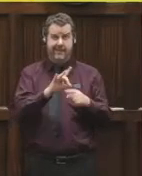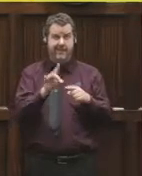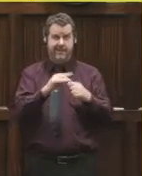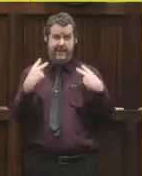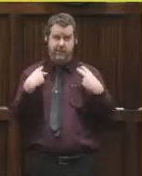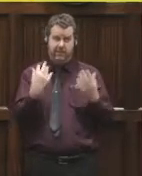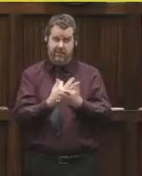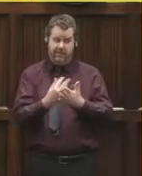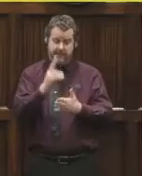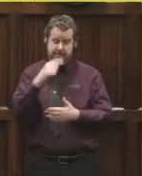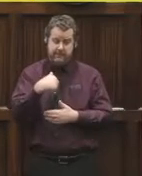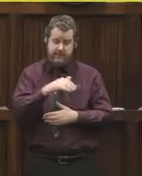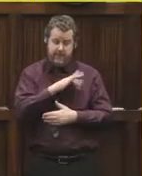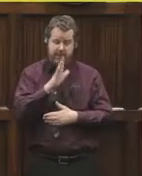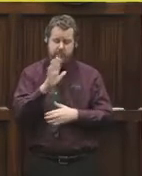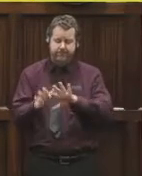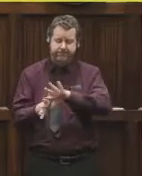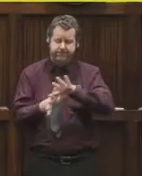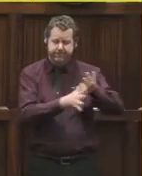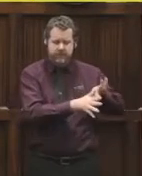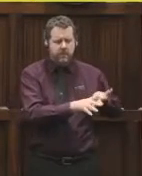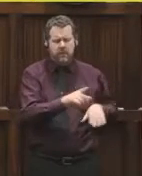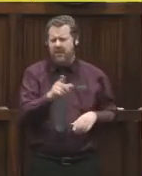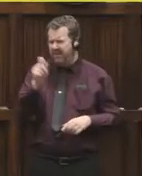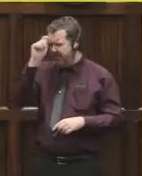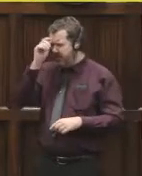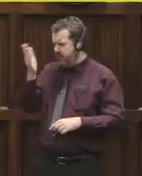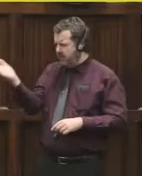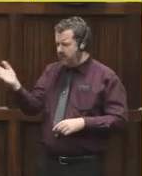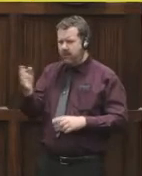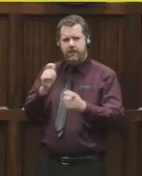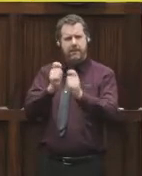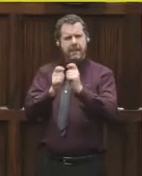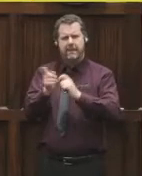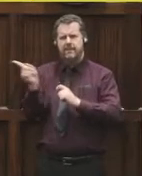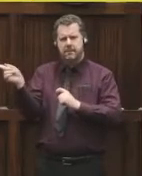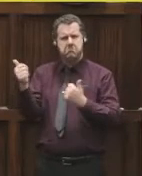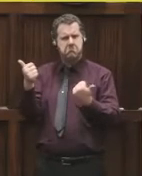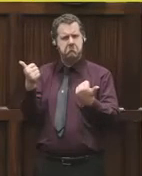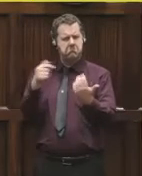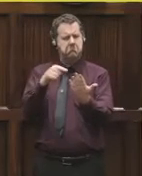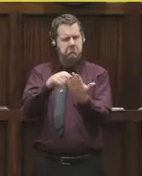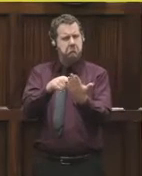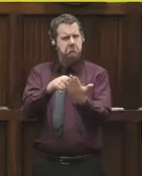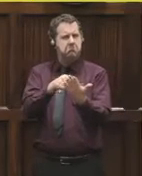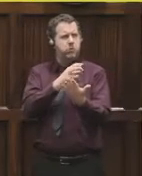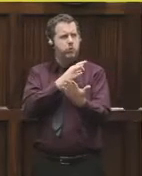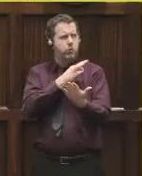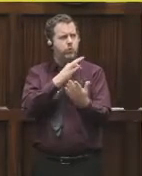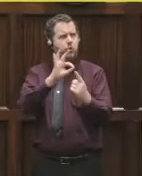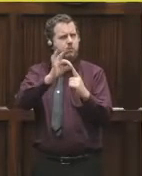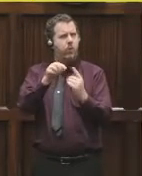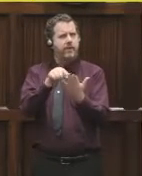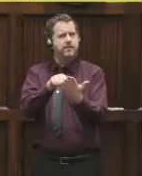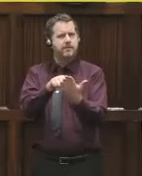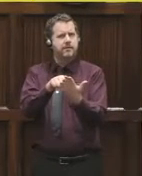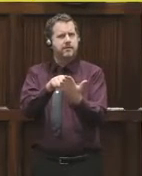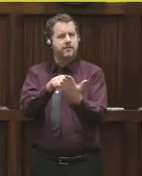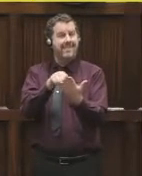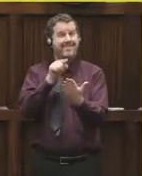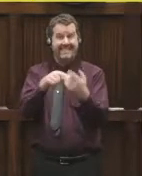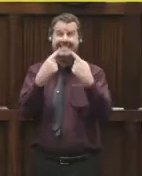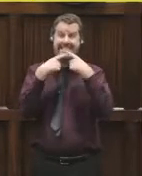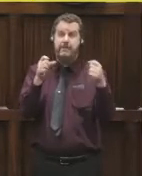that Deputy Daly's amendment makes an important point, and it's a statement of